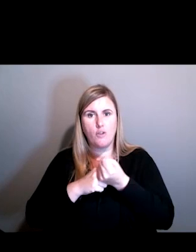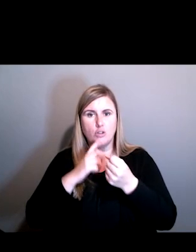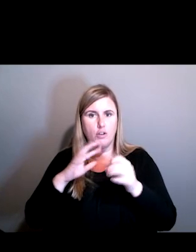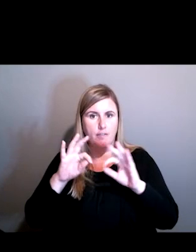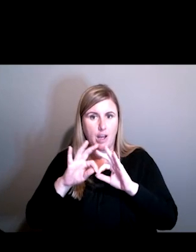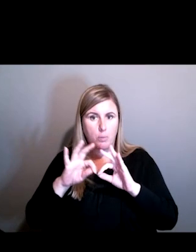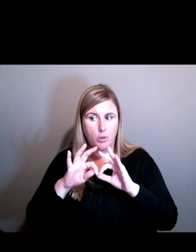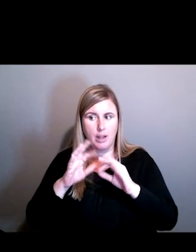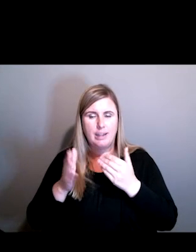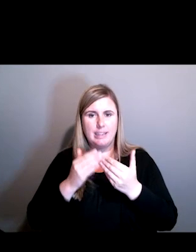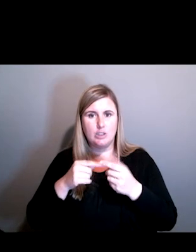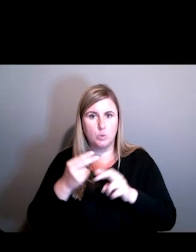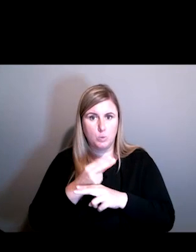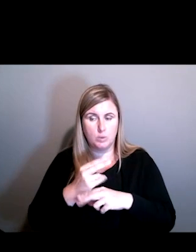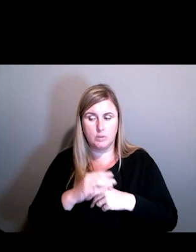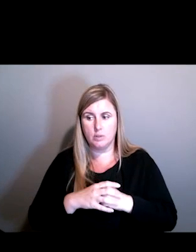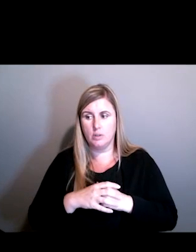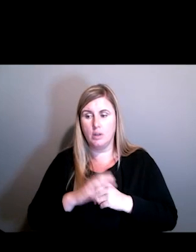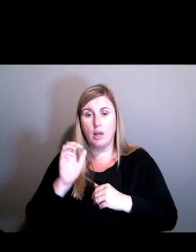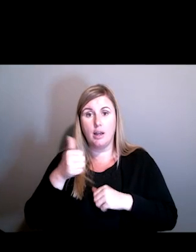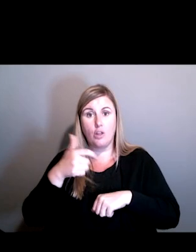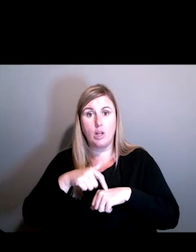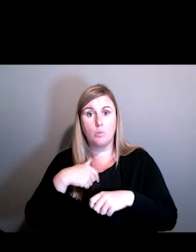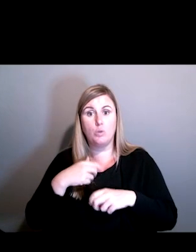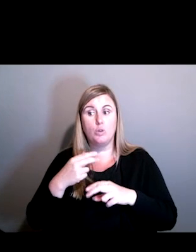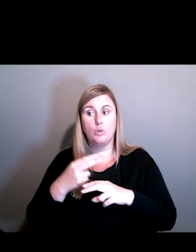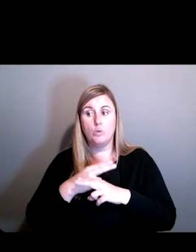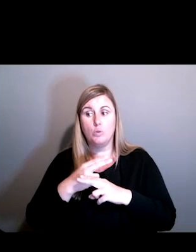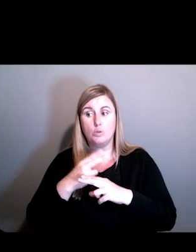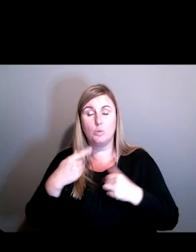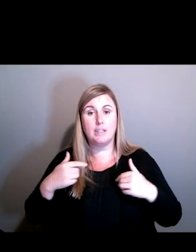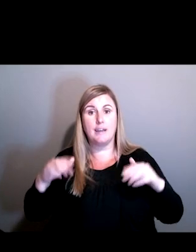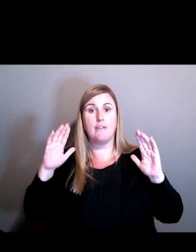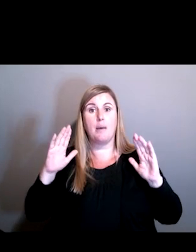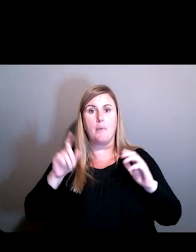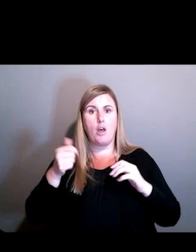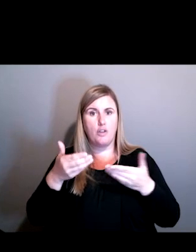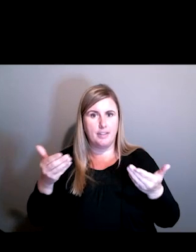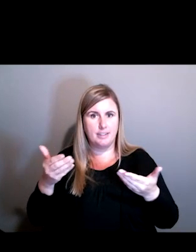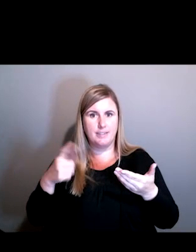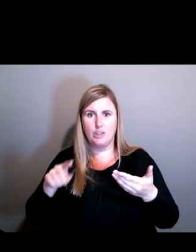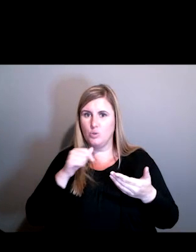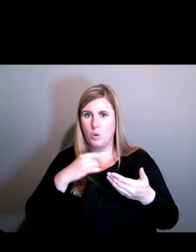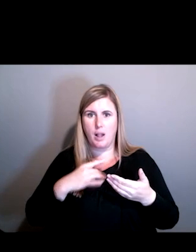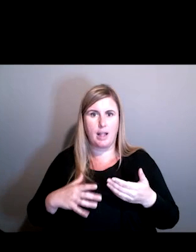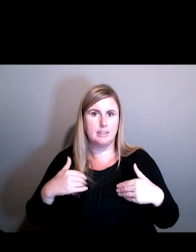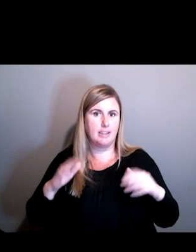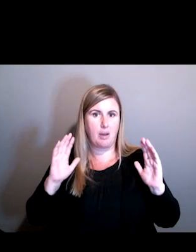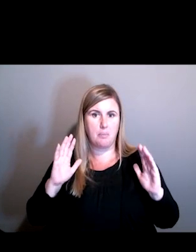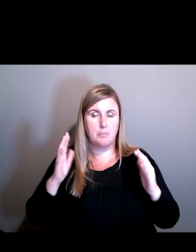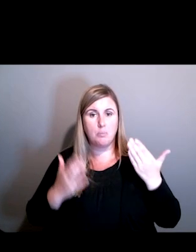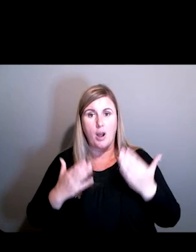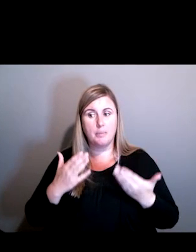reinforcers are valuable and easy to use. And another time is when we're asking them to give up other things that they do not like to give